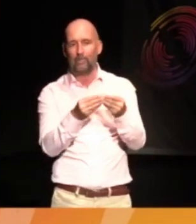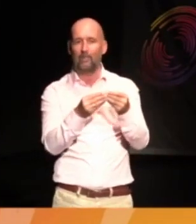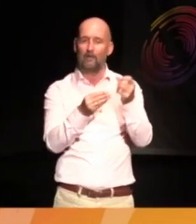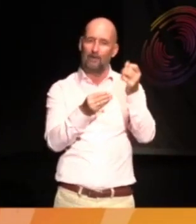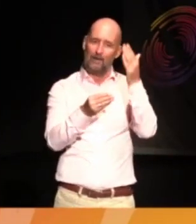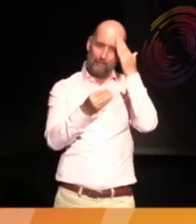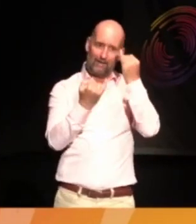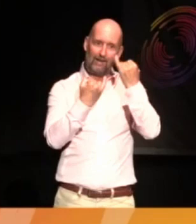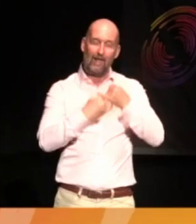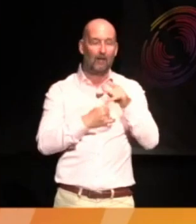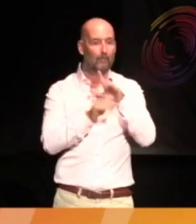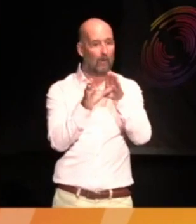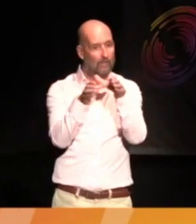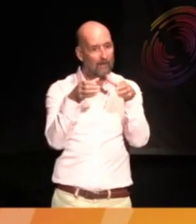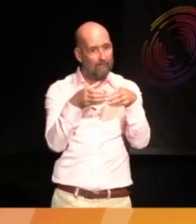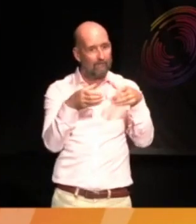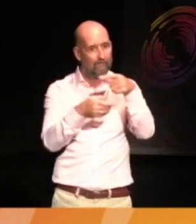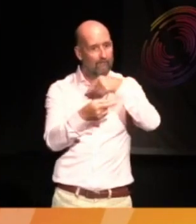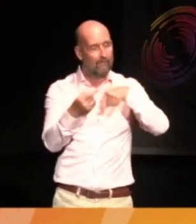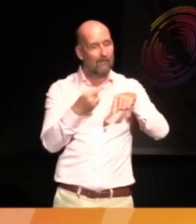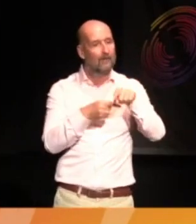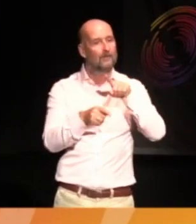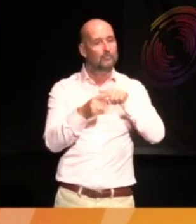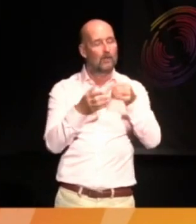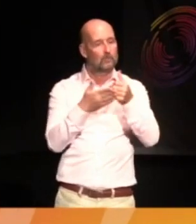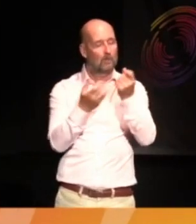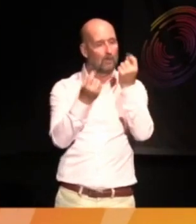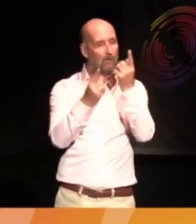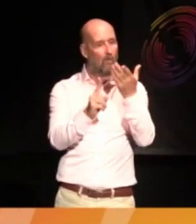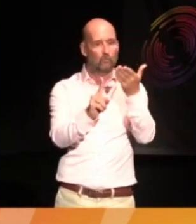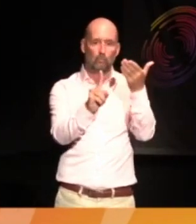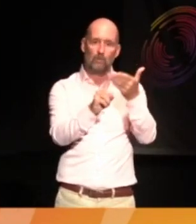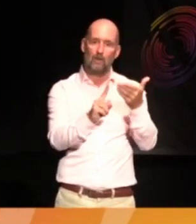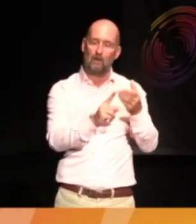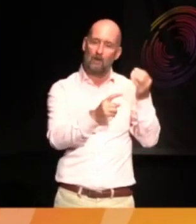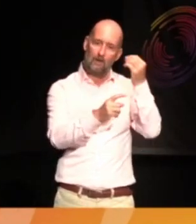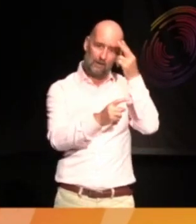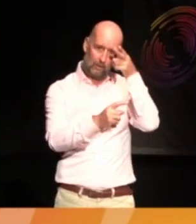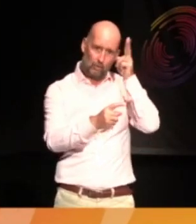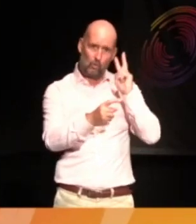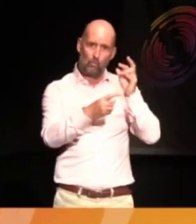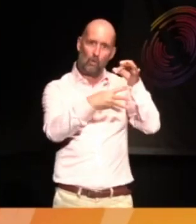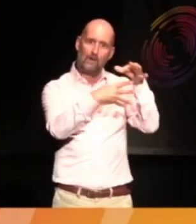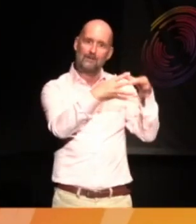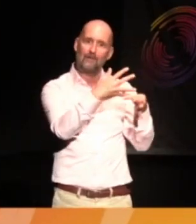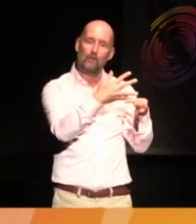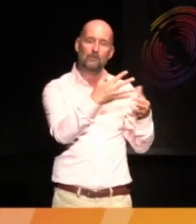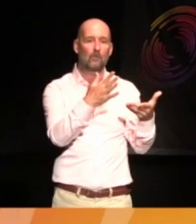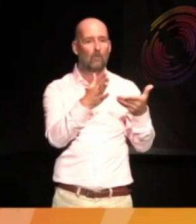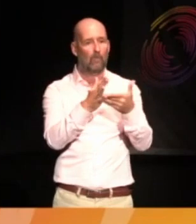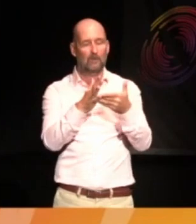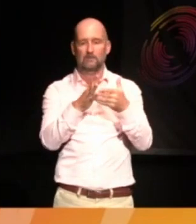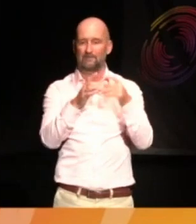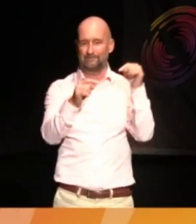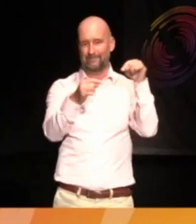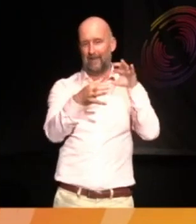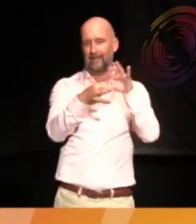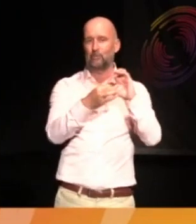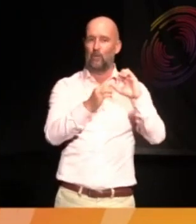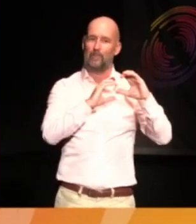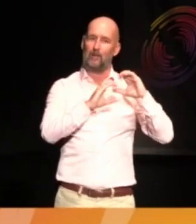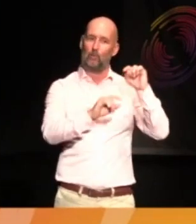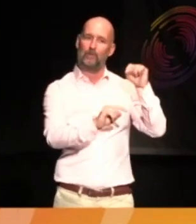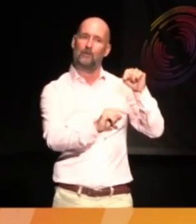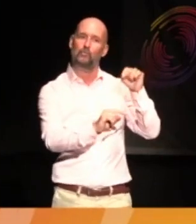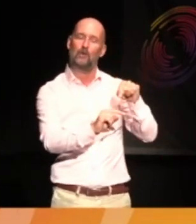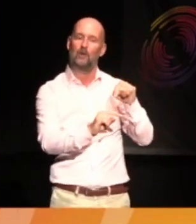movement now to understand and recognise neurodiversity, and in communications in particular. I've been